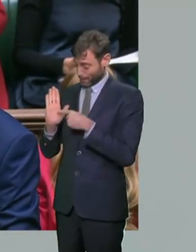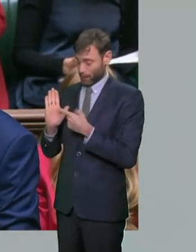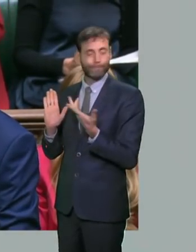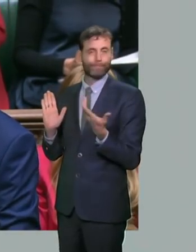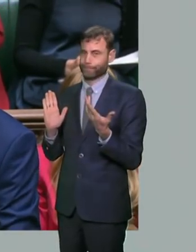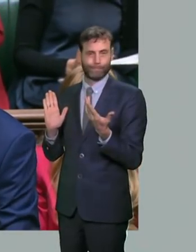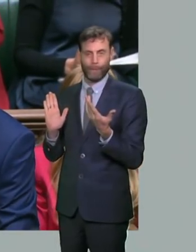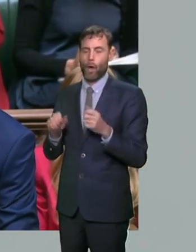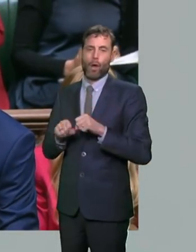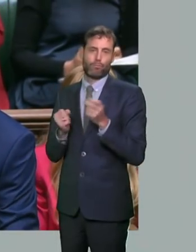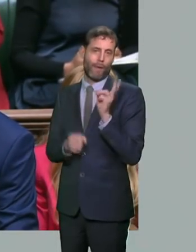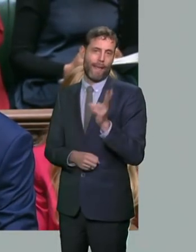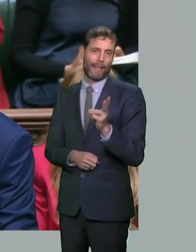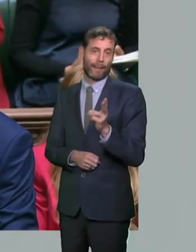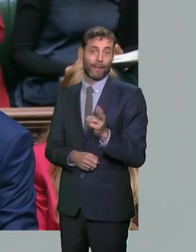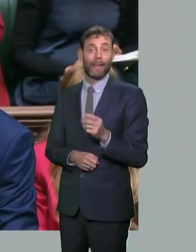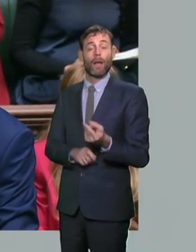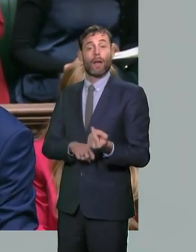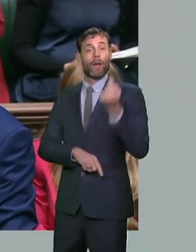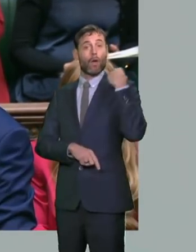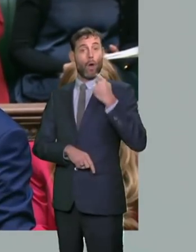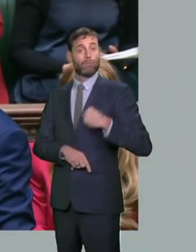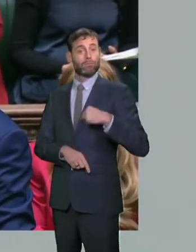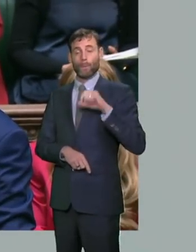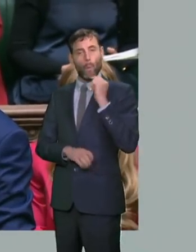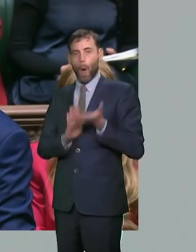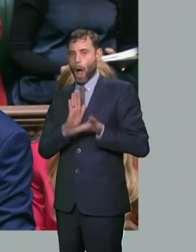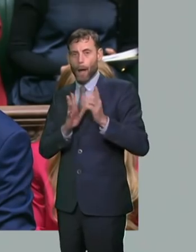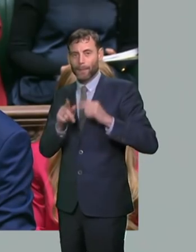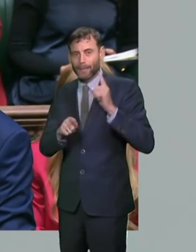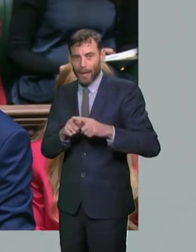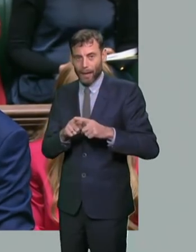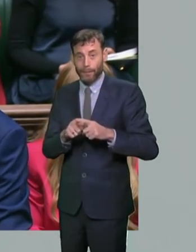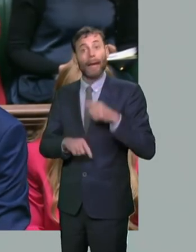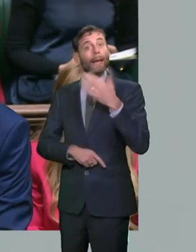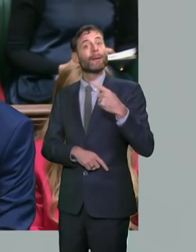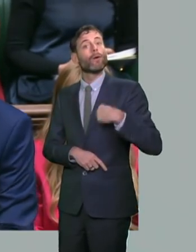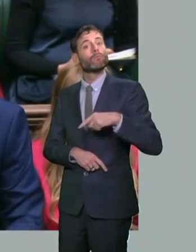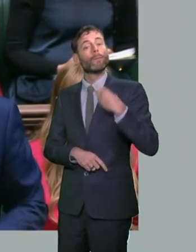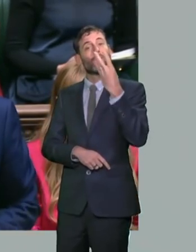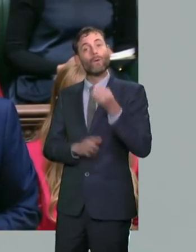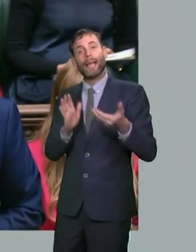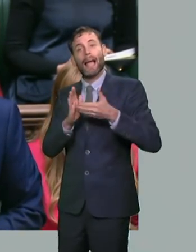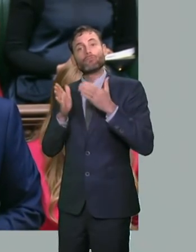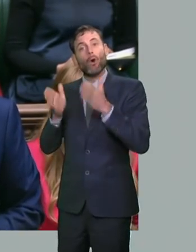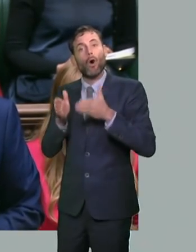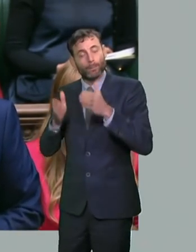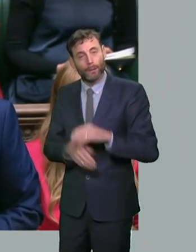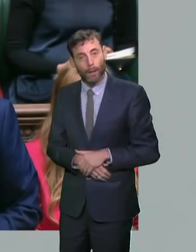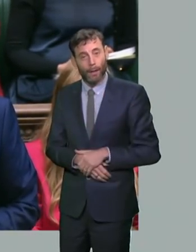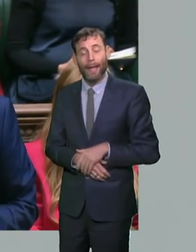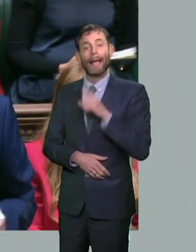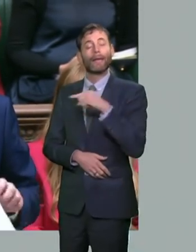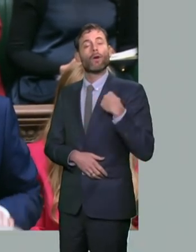he promised that he wouldn't put up tax. Just like he promised 40 new hospitals. Just like he promised a rail revolution